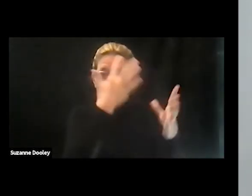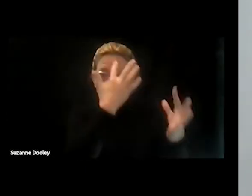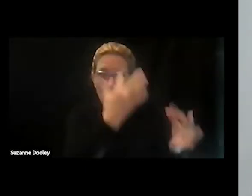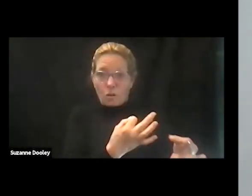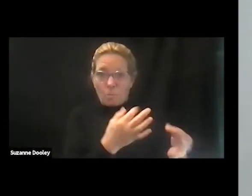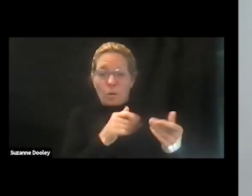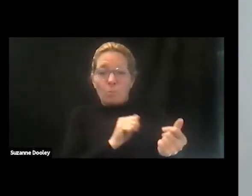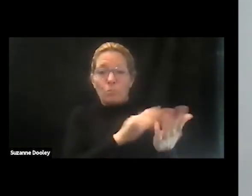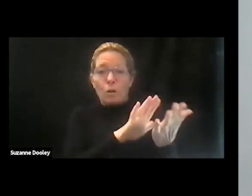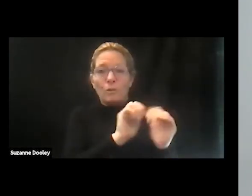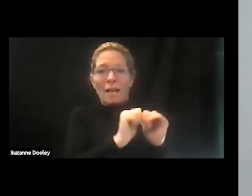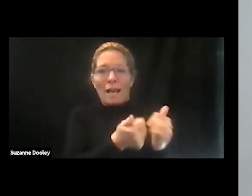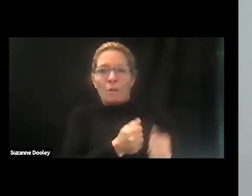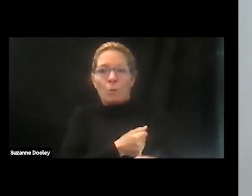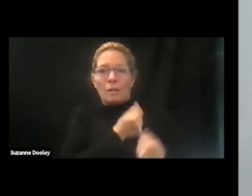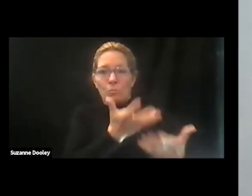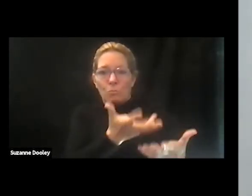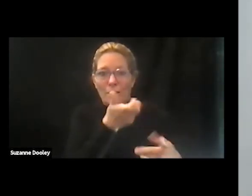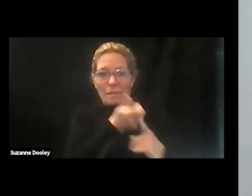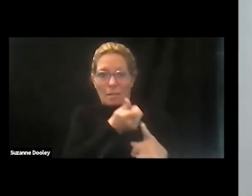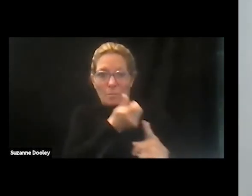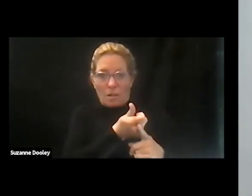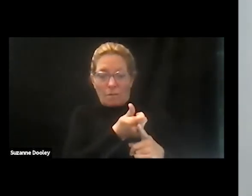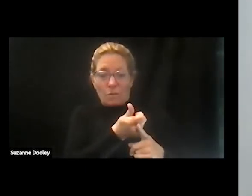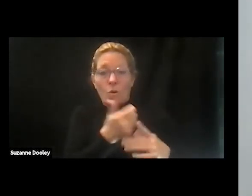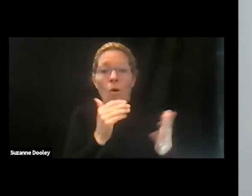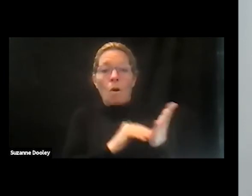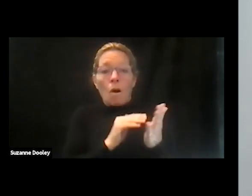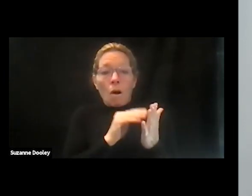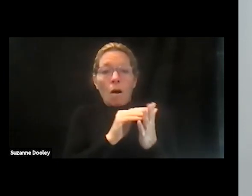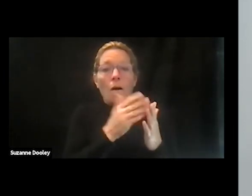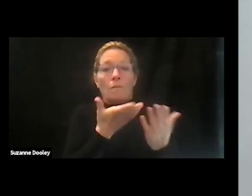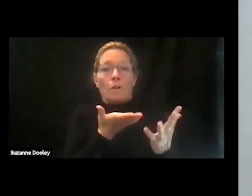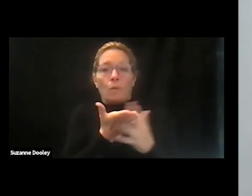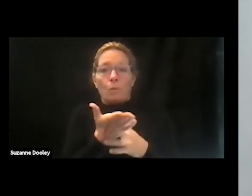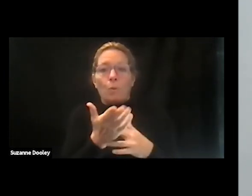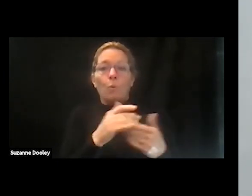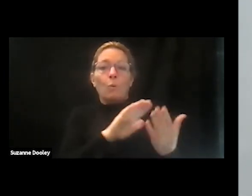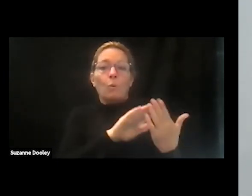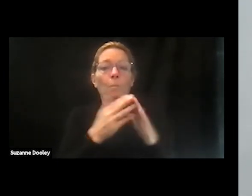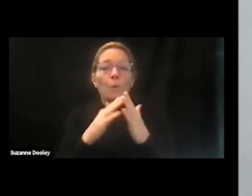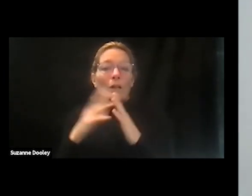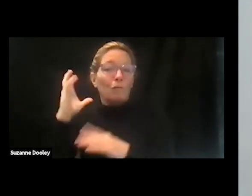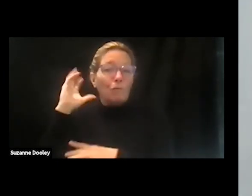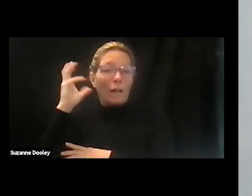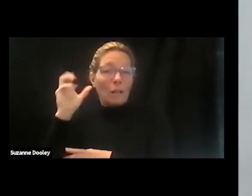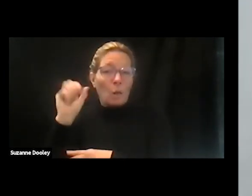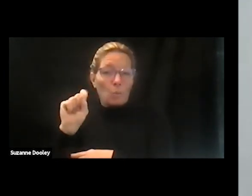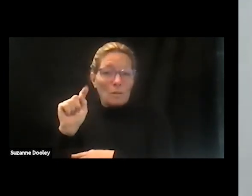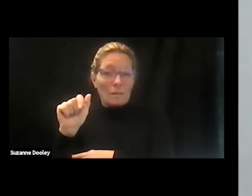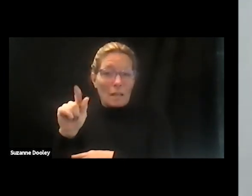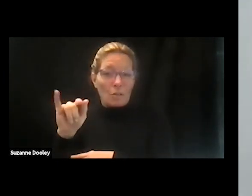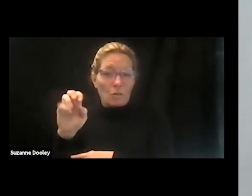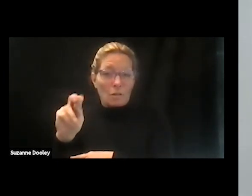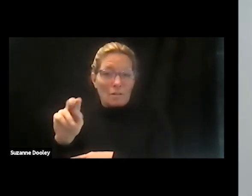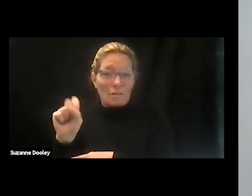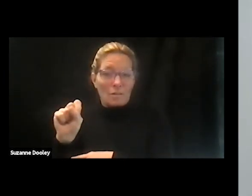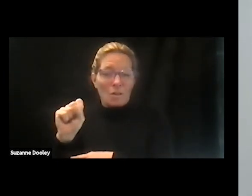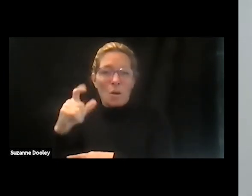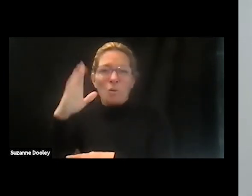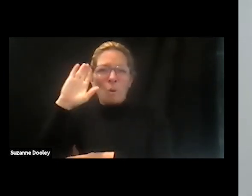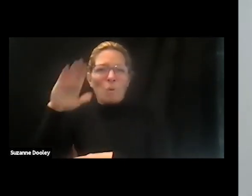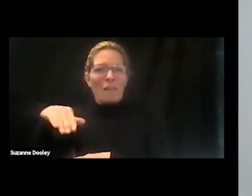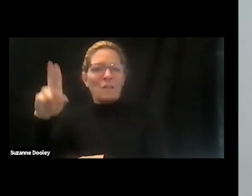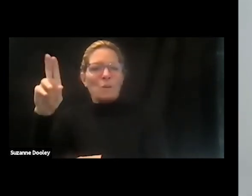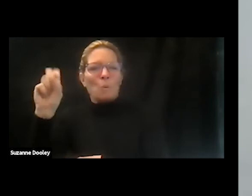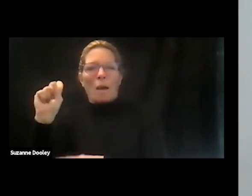to expressing themselves. And that is often through community radio stations. And so we know in the United States that tool